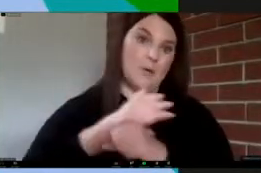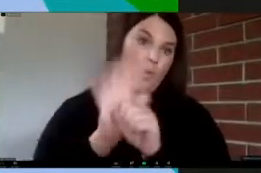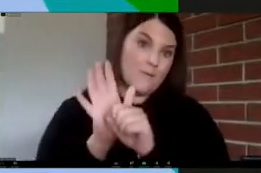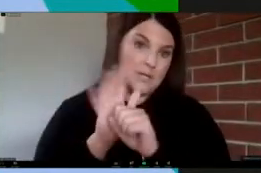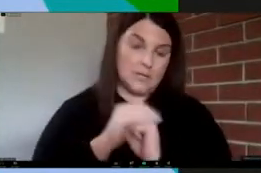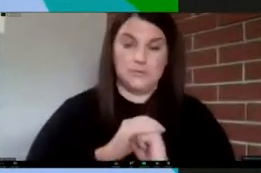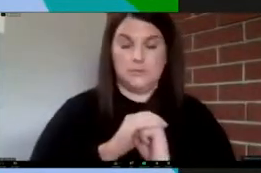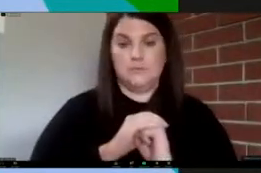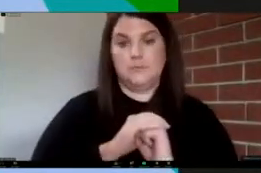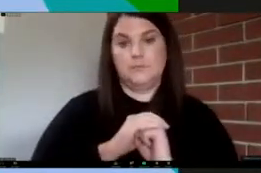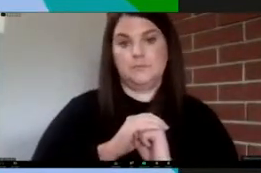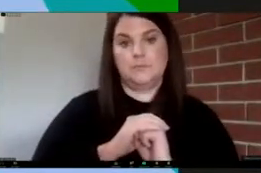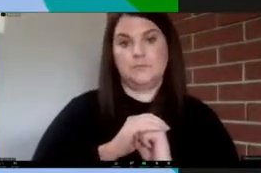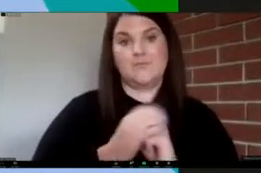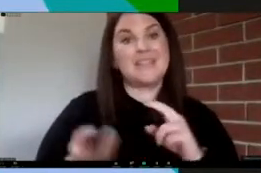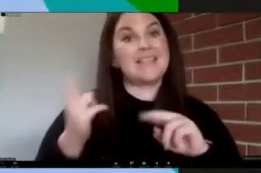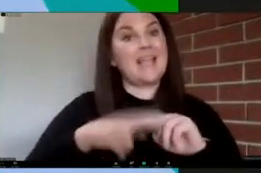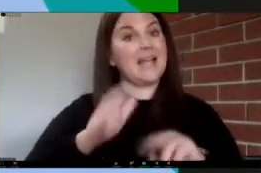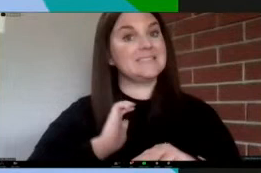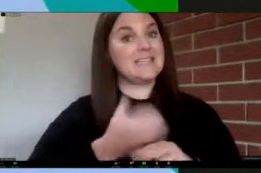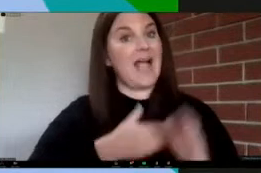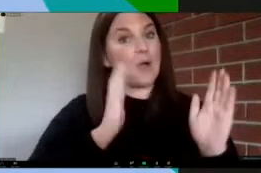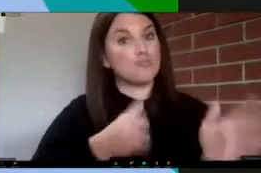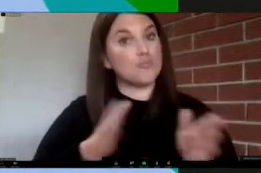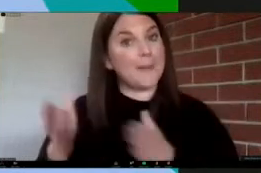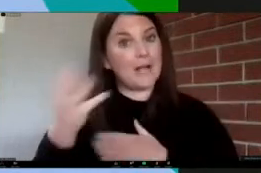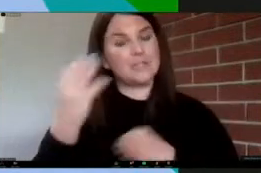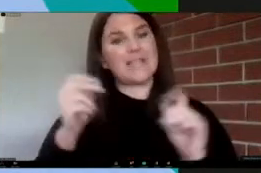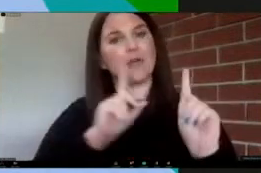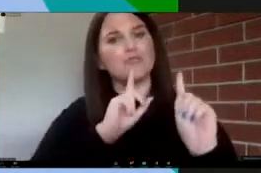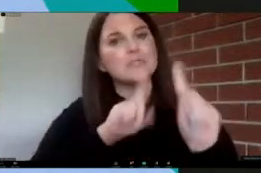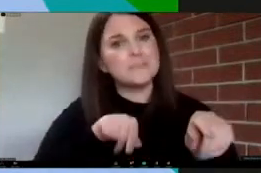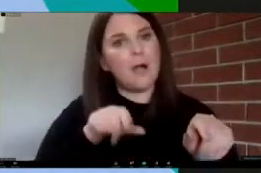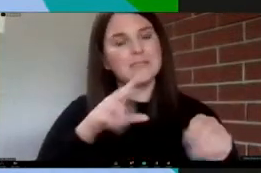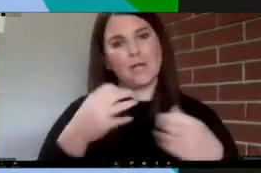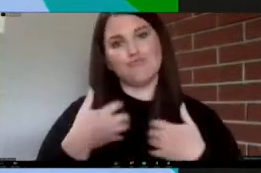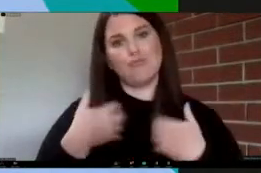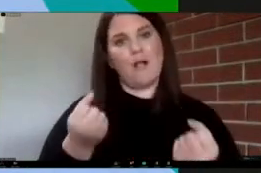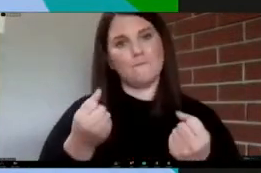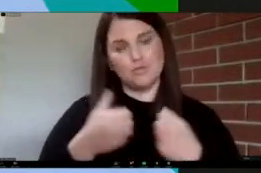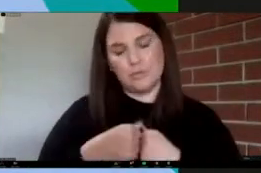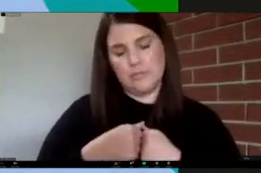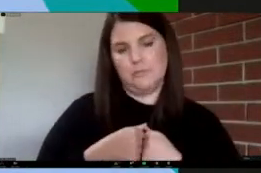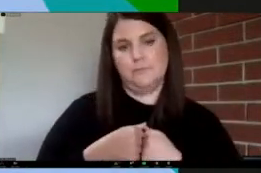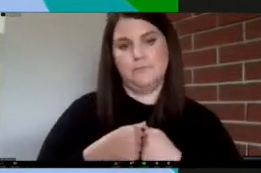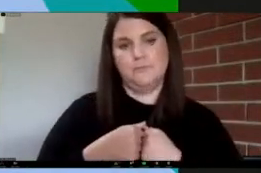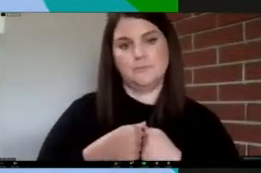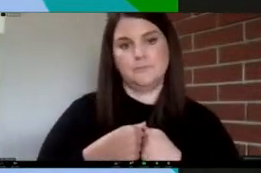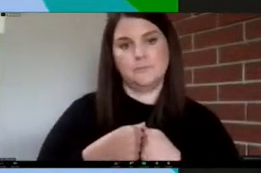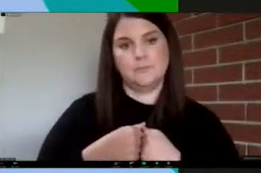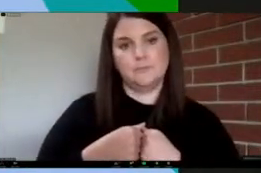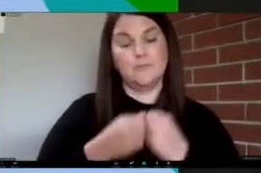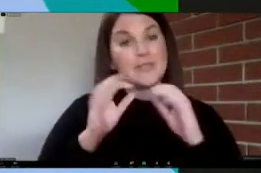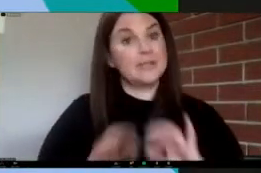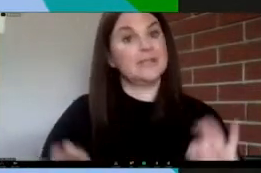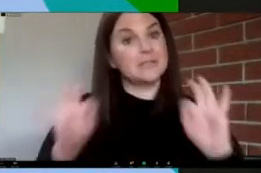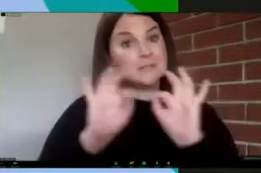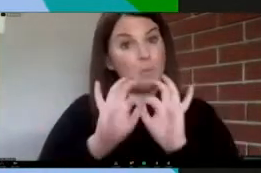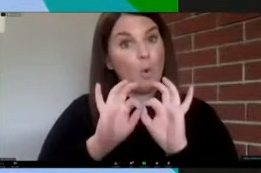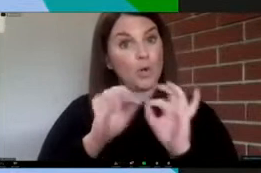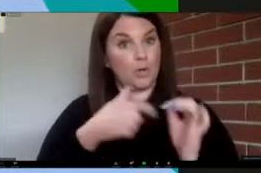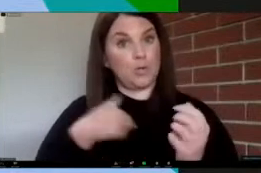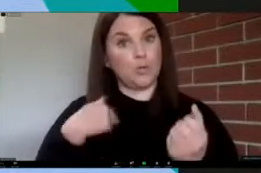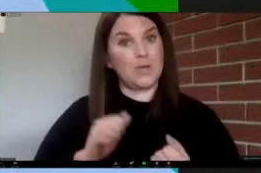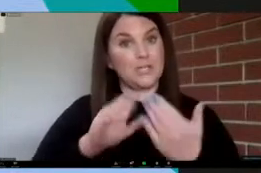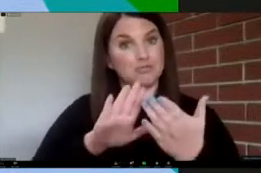as well as enhancing our preparedness and response and recovery capacity. It is so important that we address